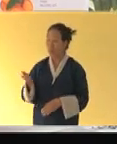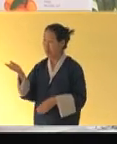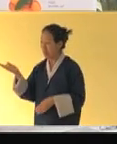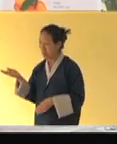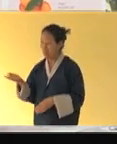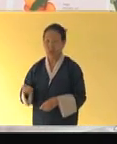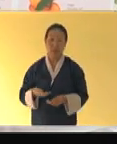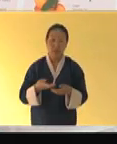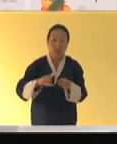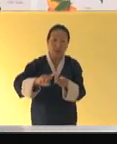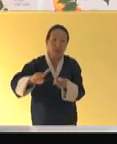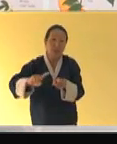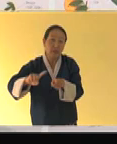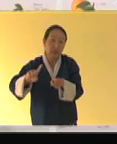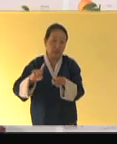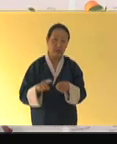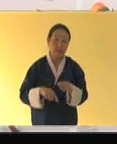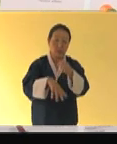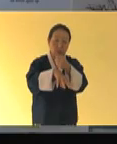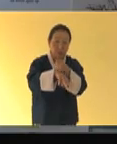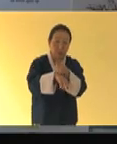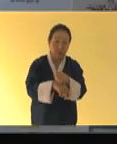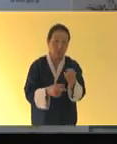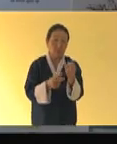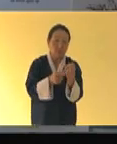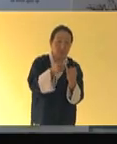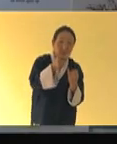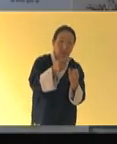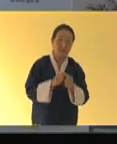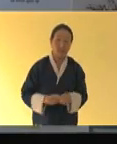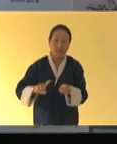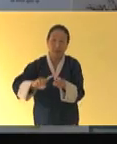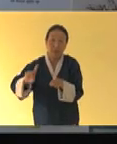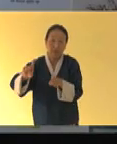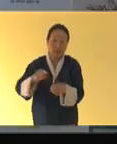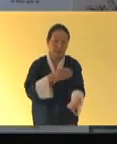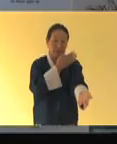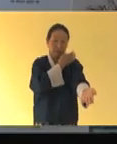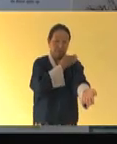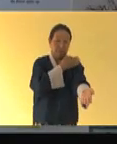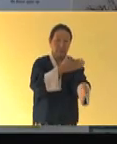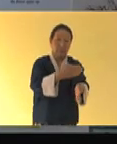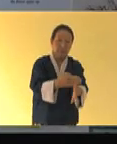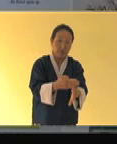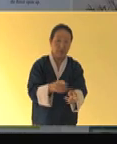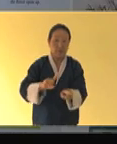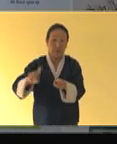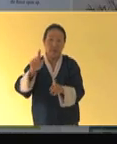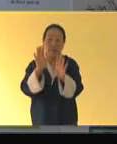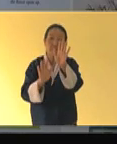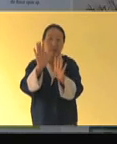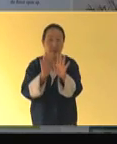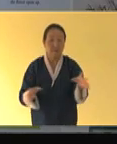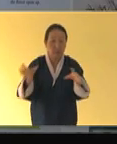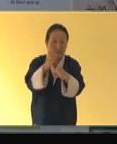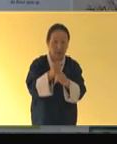the different parts of the roots and stems, and also the different sizes and different shapes and